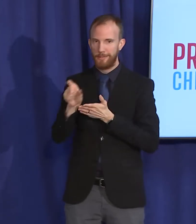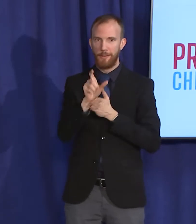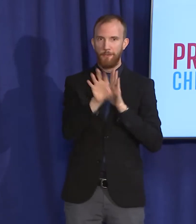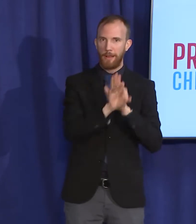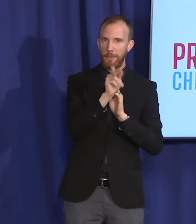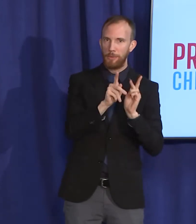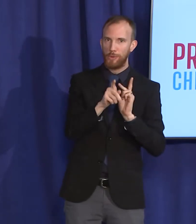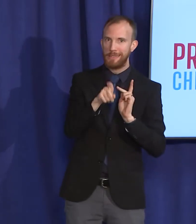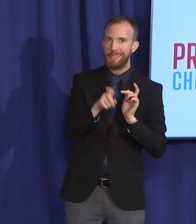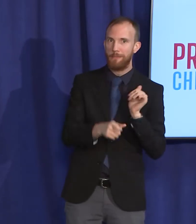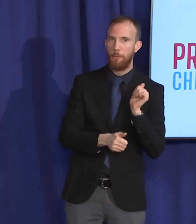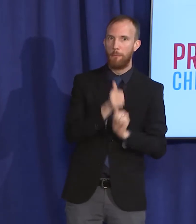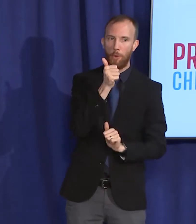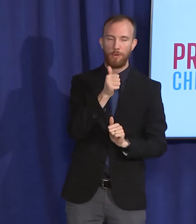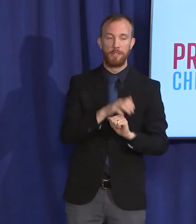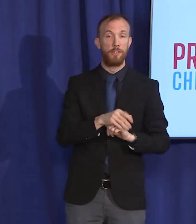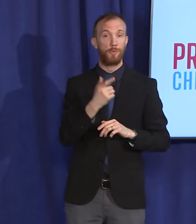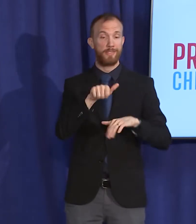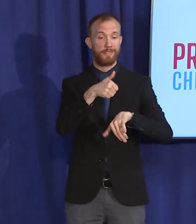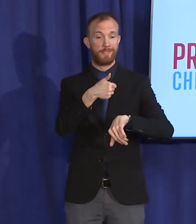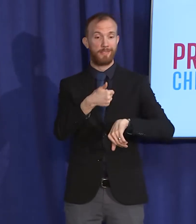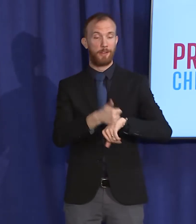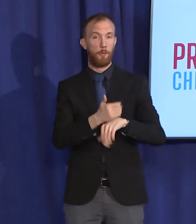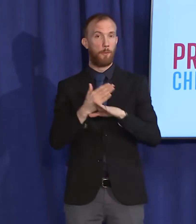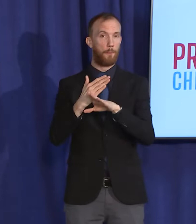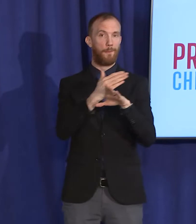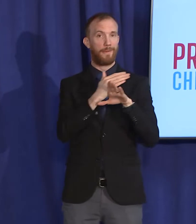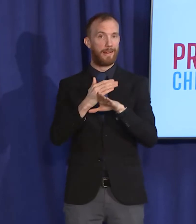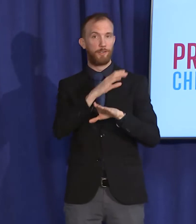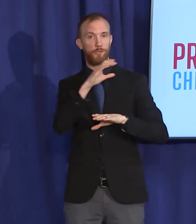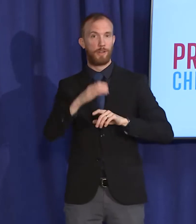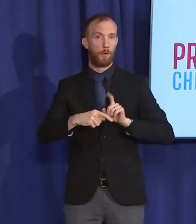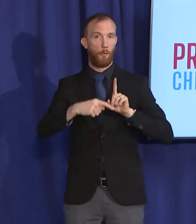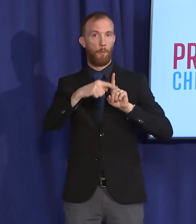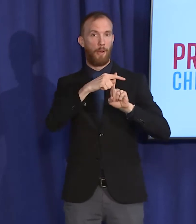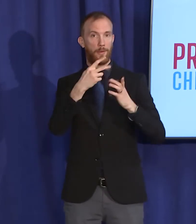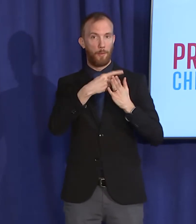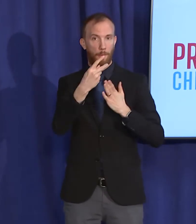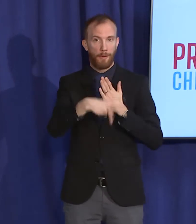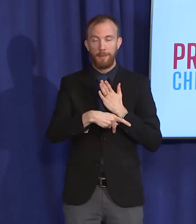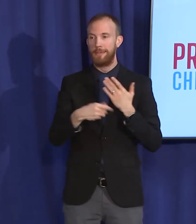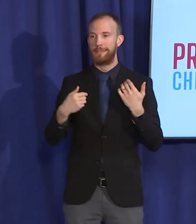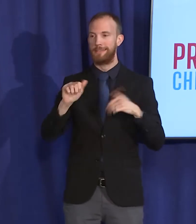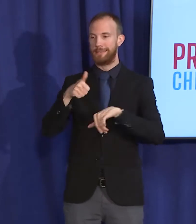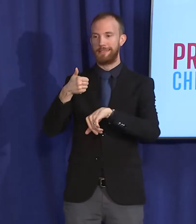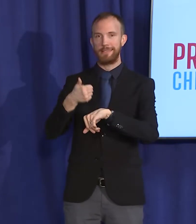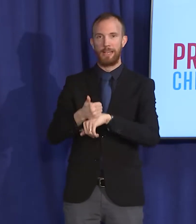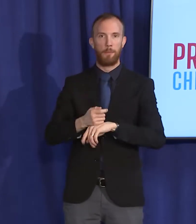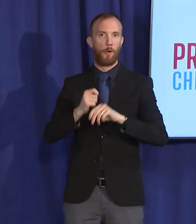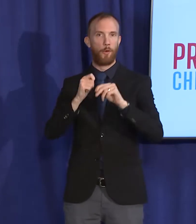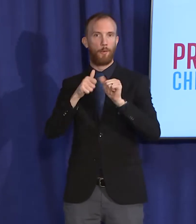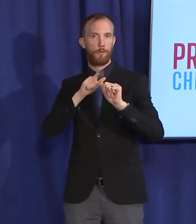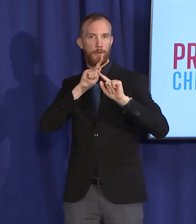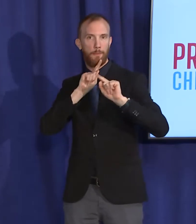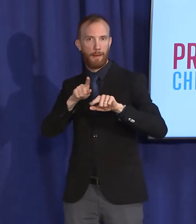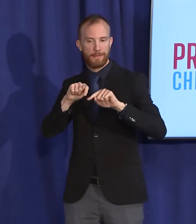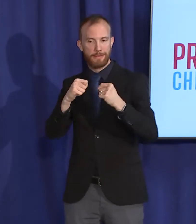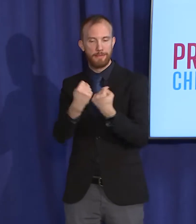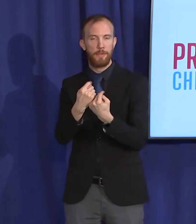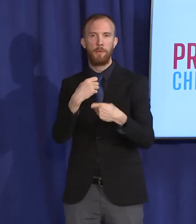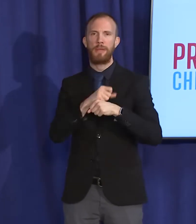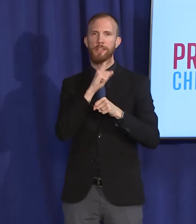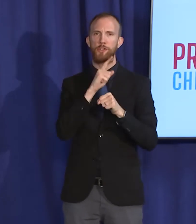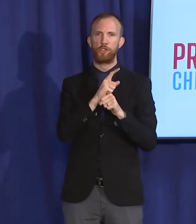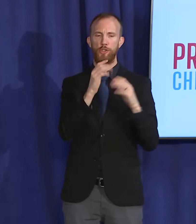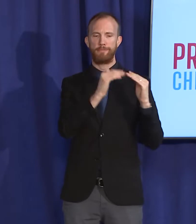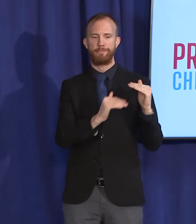such as Protect Chicago Plus and deploying our racial equity rapid response team to ensure equity remains